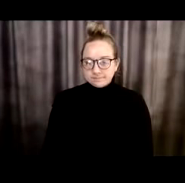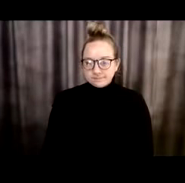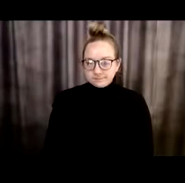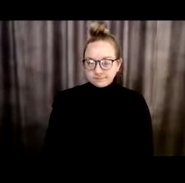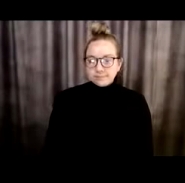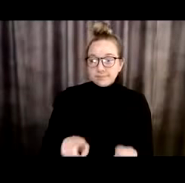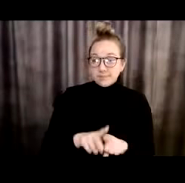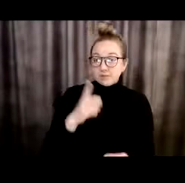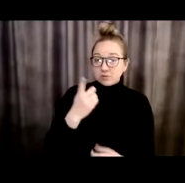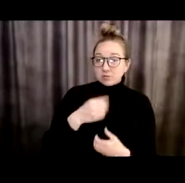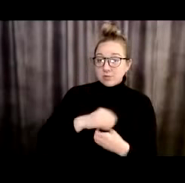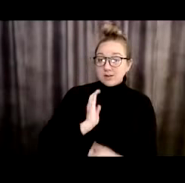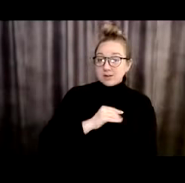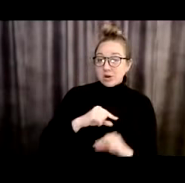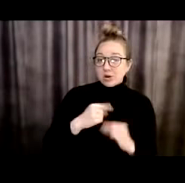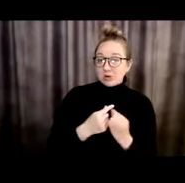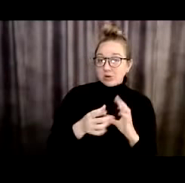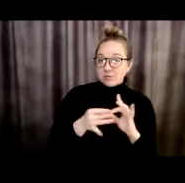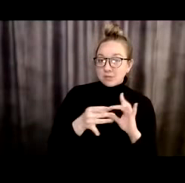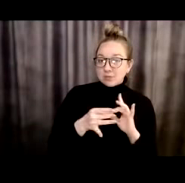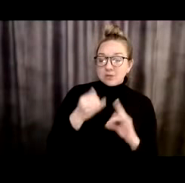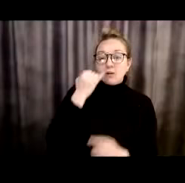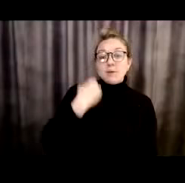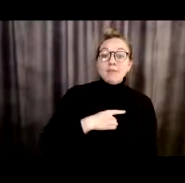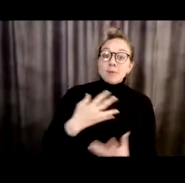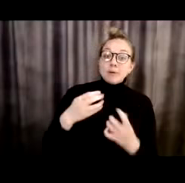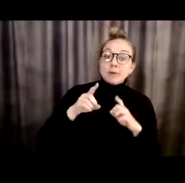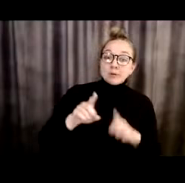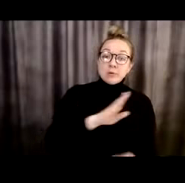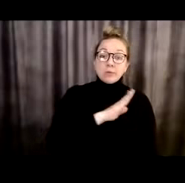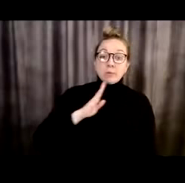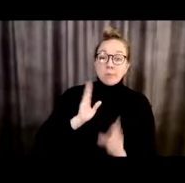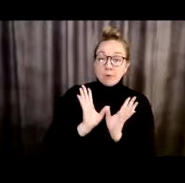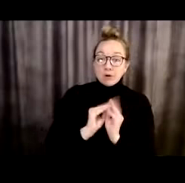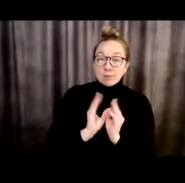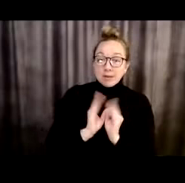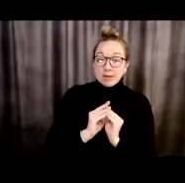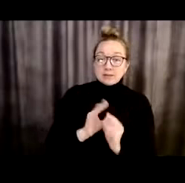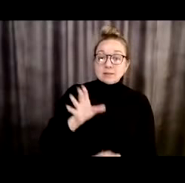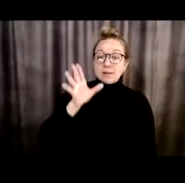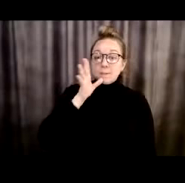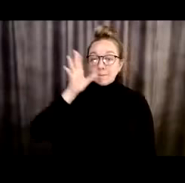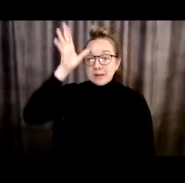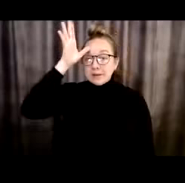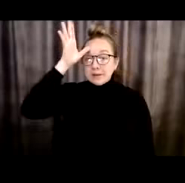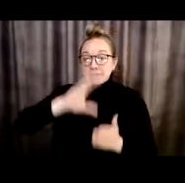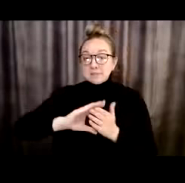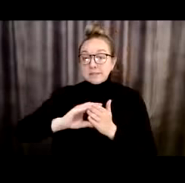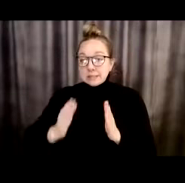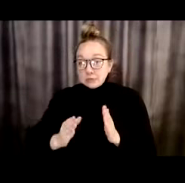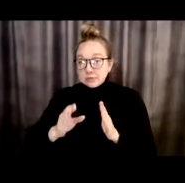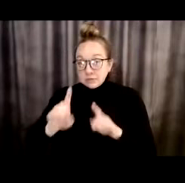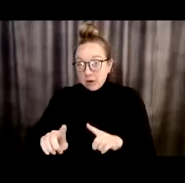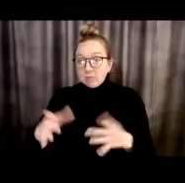that if we were to go to board meetings, parents and students are the ones I'd listen to. So we need to empower